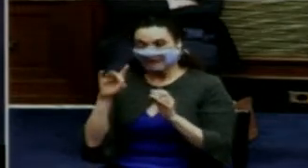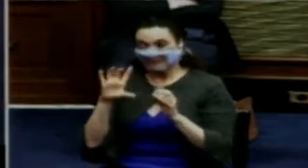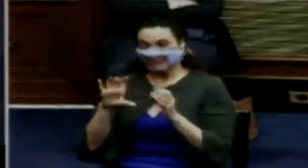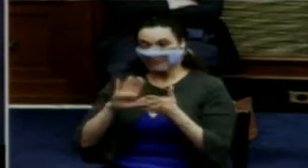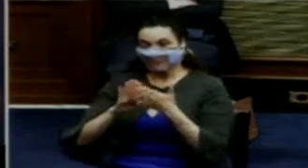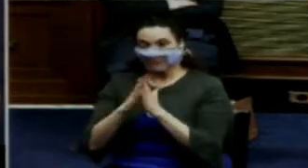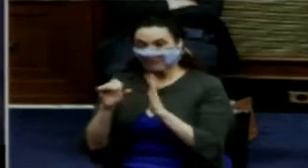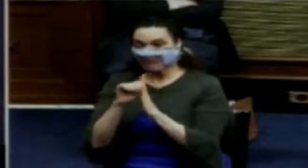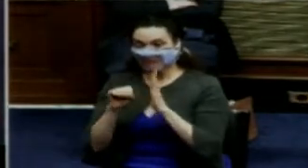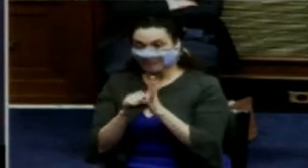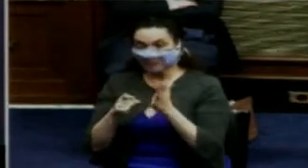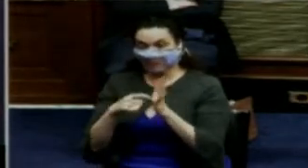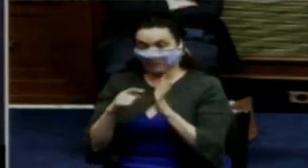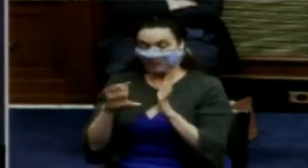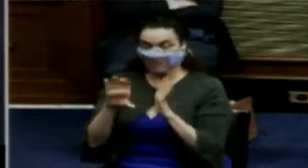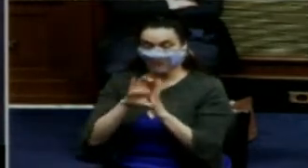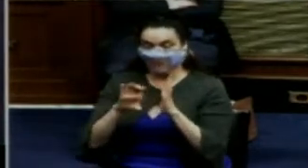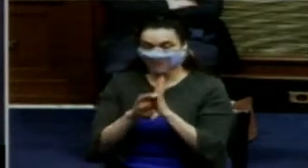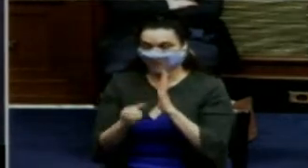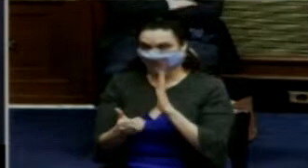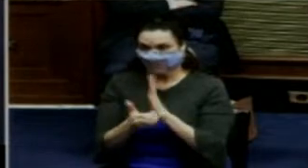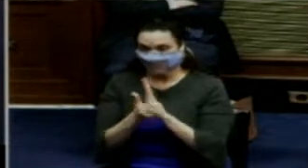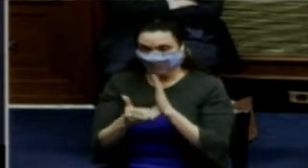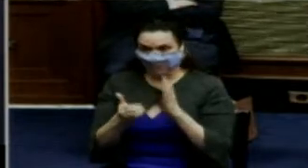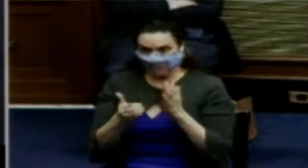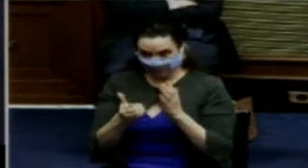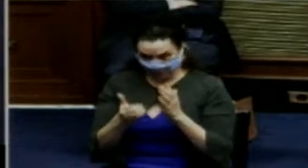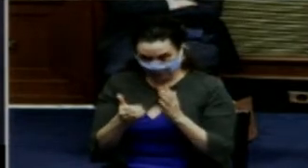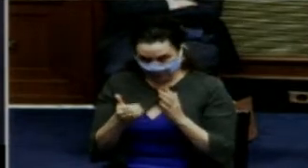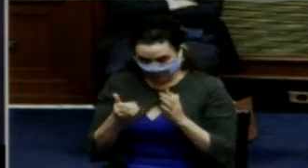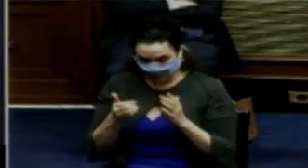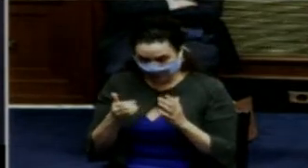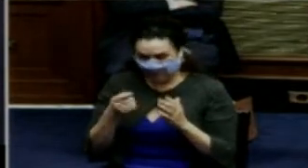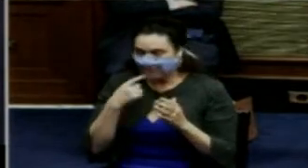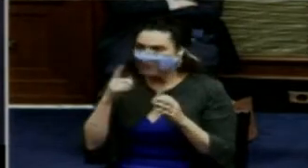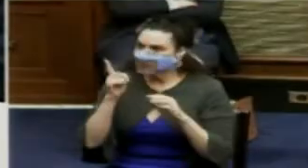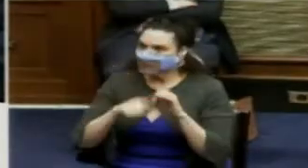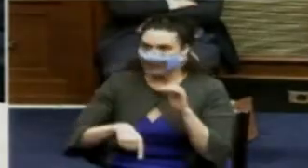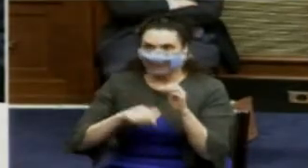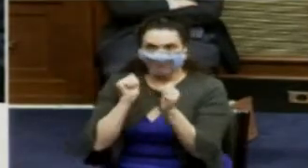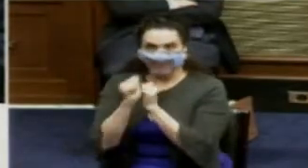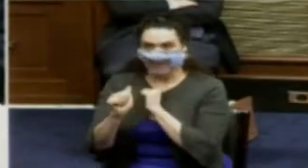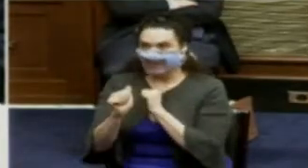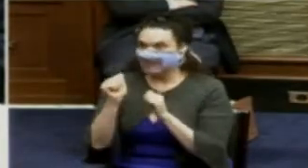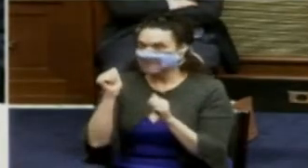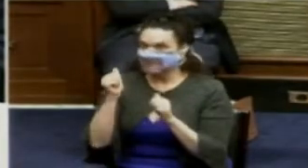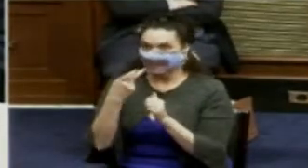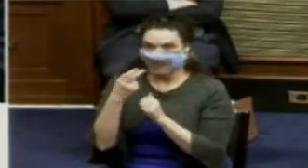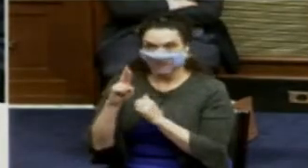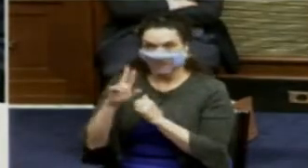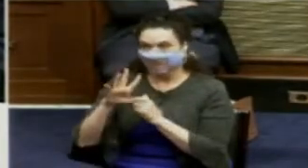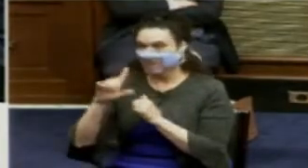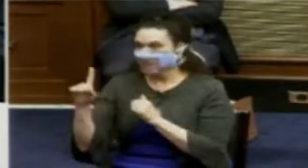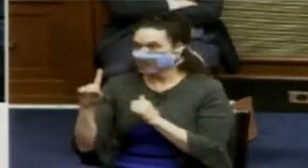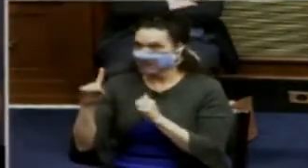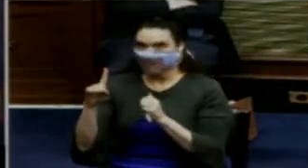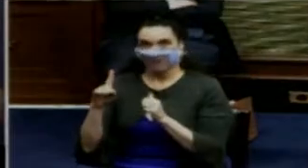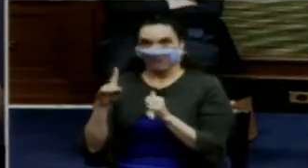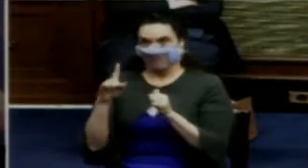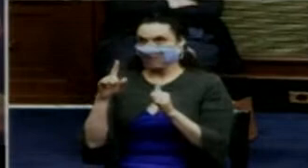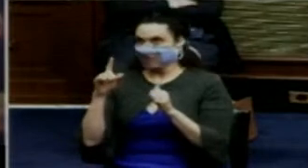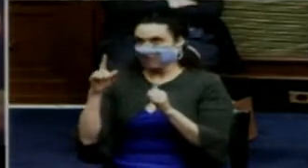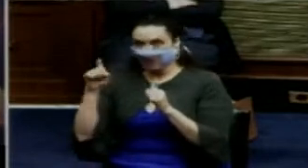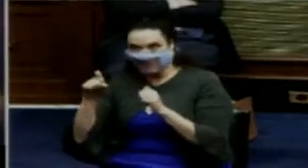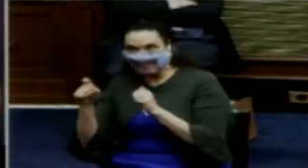by simple legislation like H.R. 1. Isn't that correct? That is correct, Congressman.